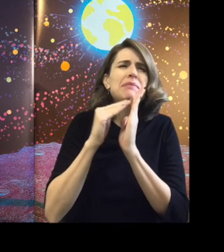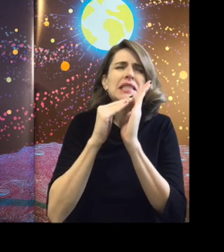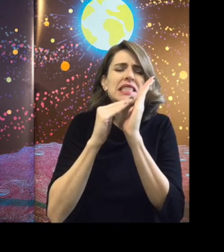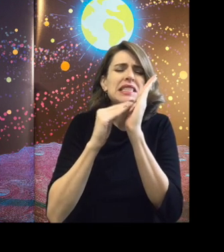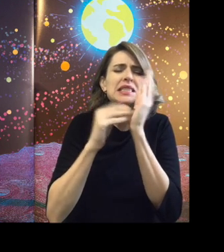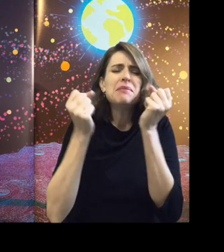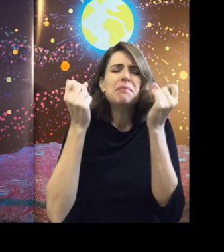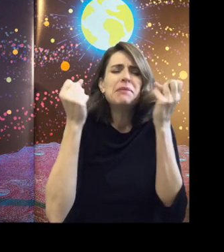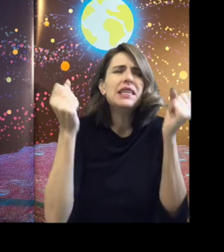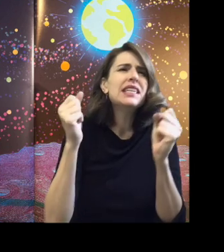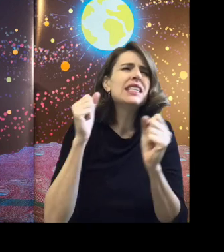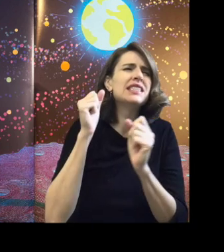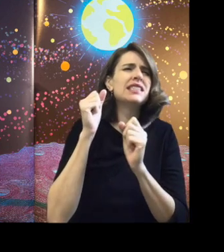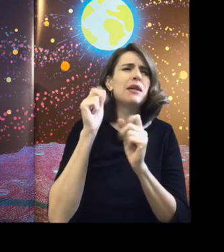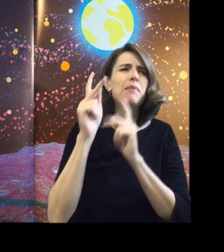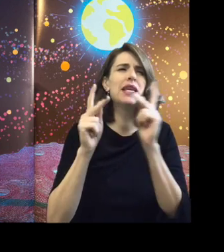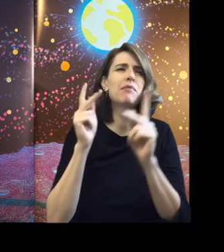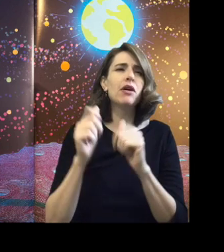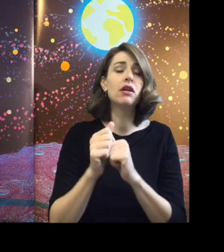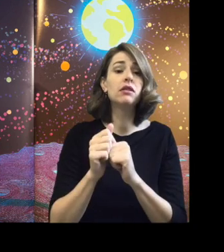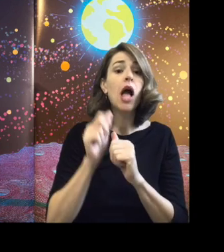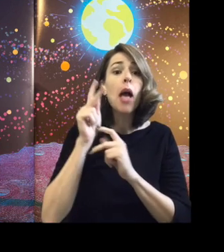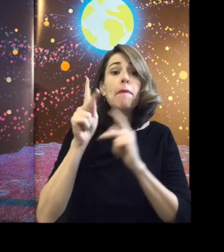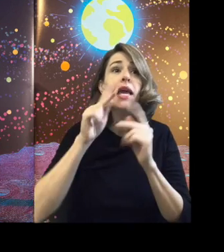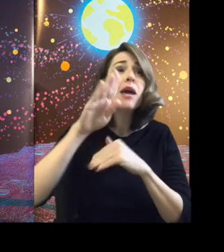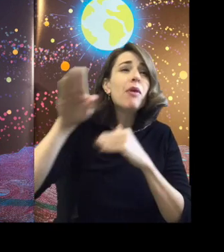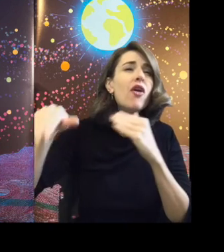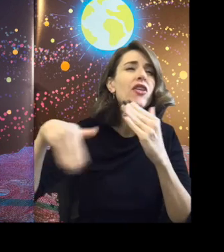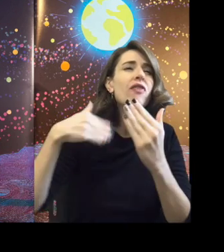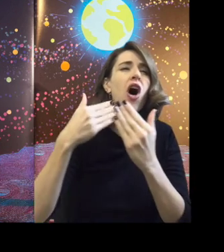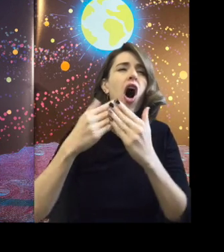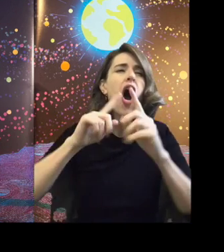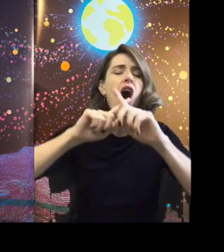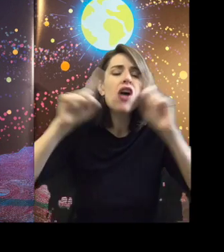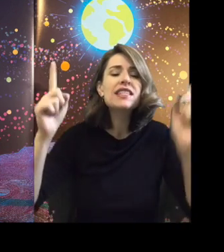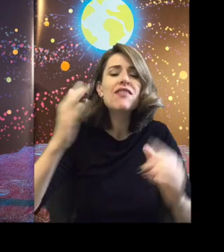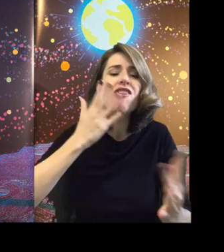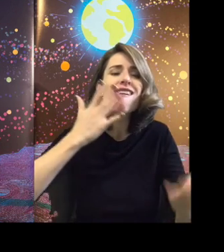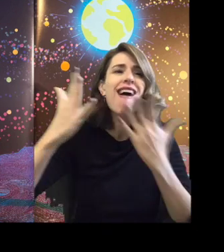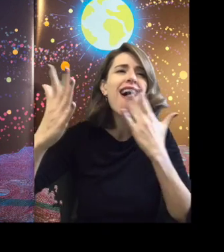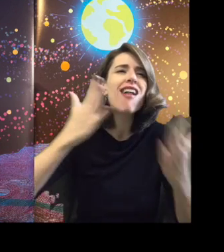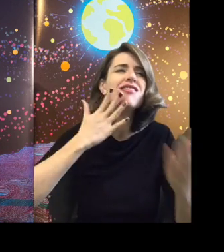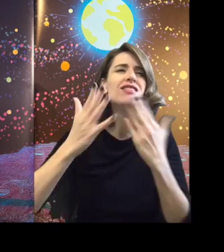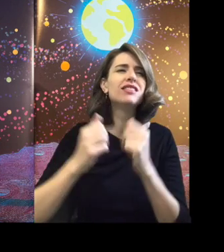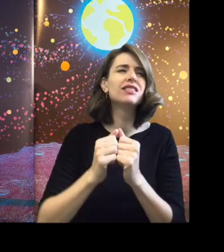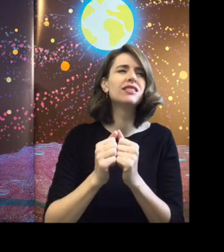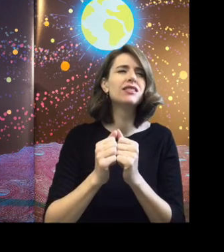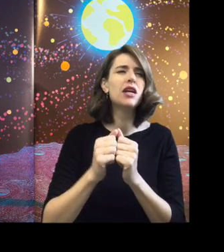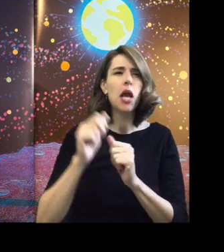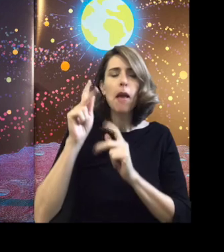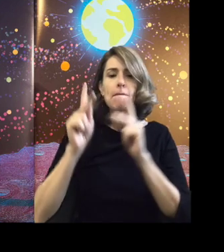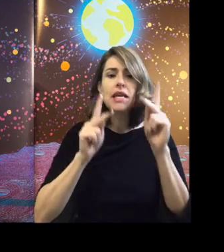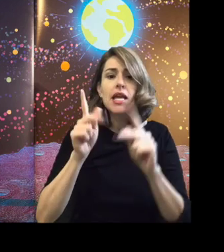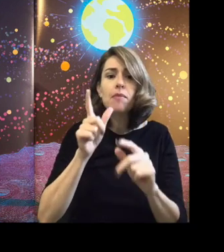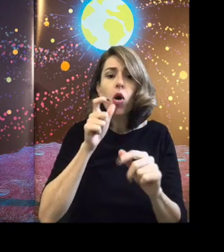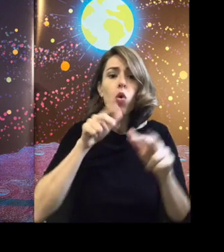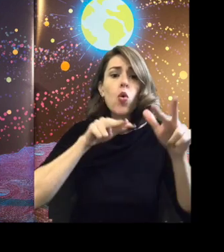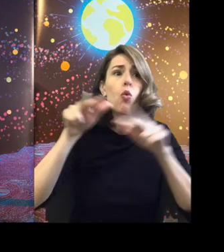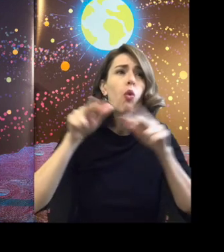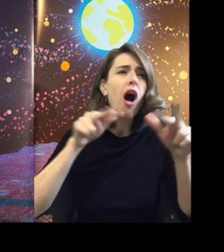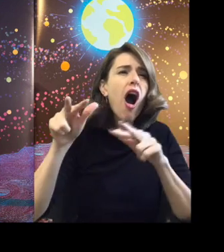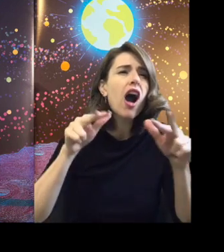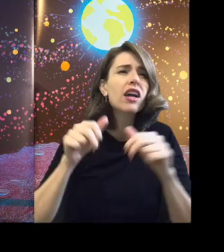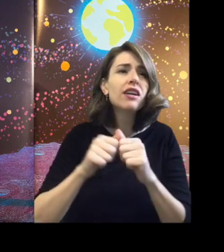Billions and billions and billions of people, people of all different colors, people